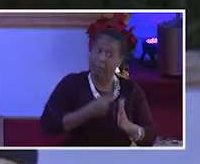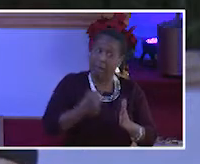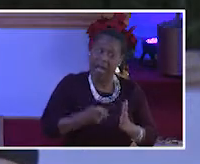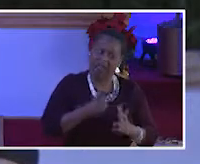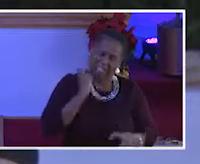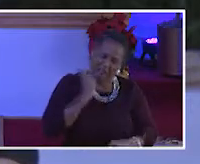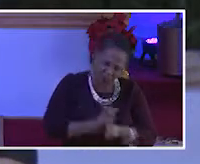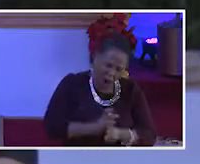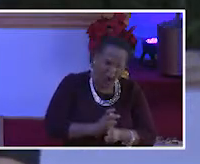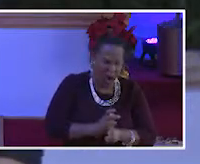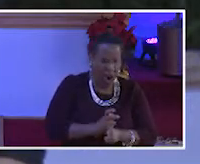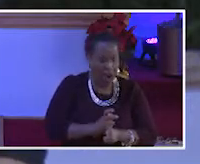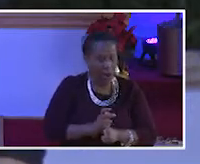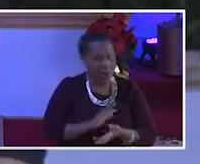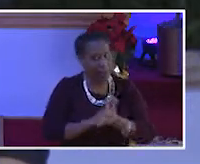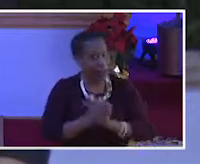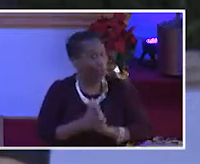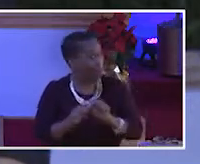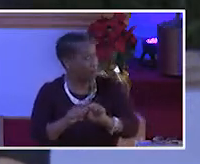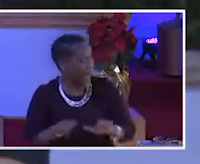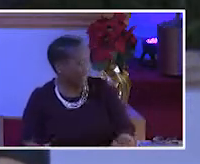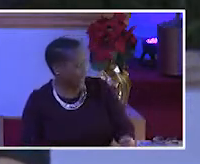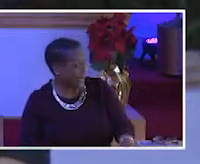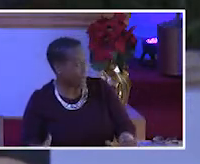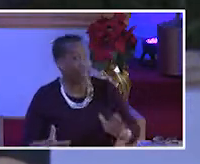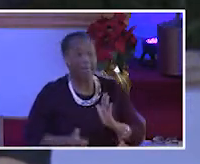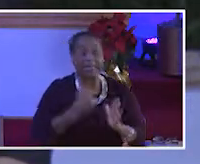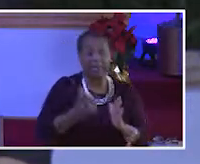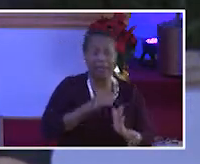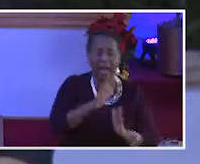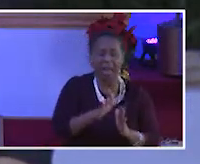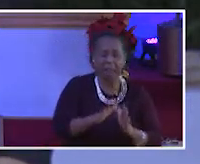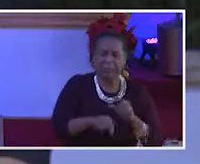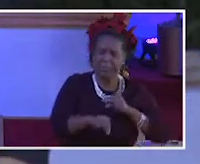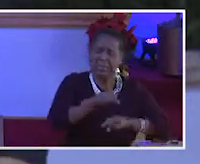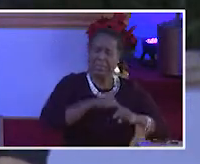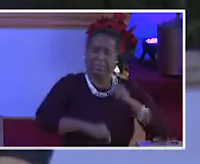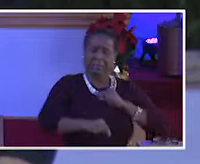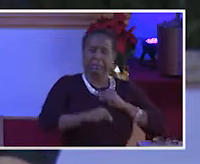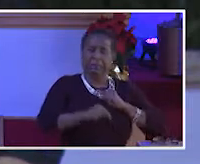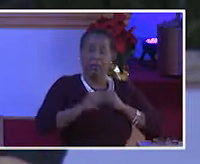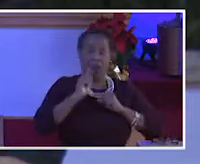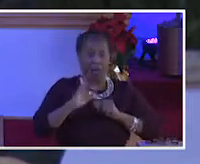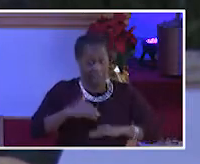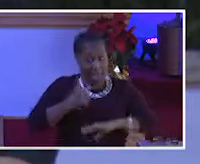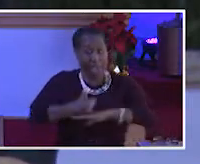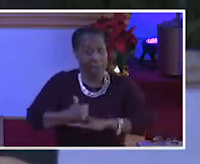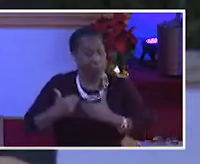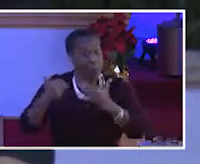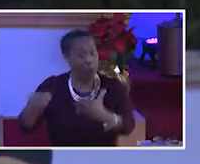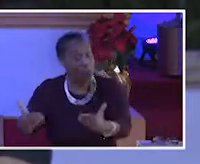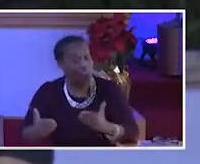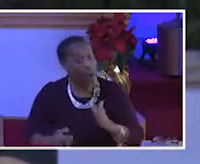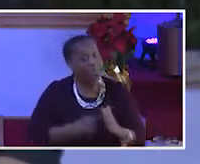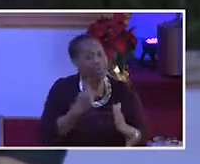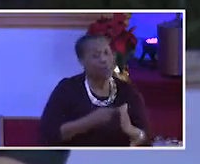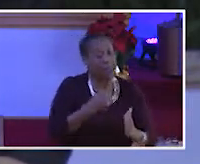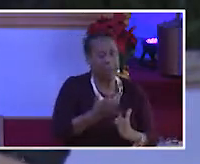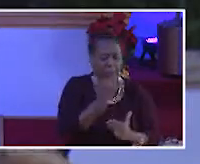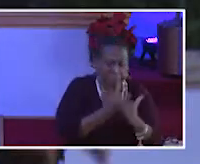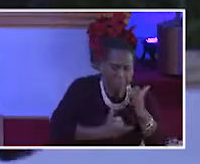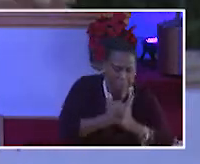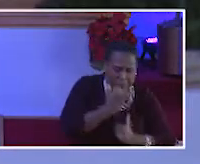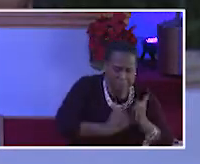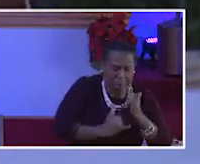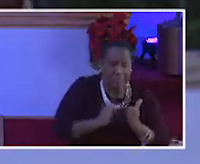hardships are really your blessings. Sometimes your setbacks are really your setups. Sometimes your miscues are